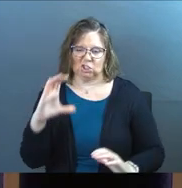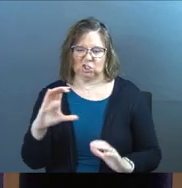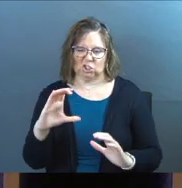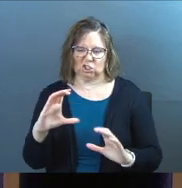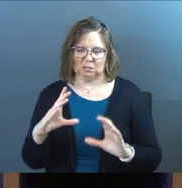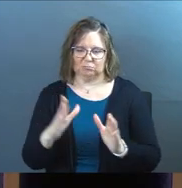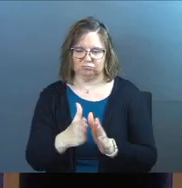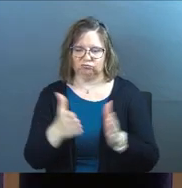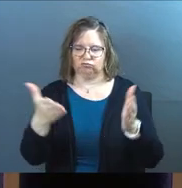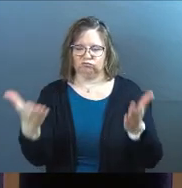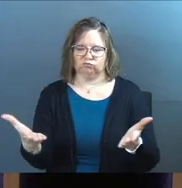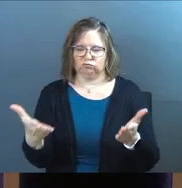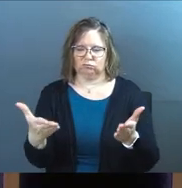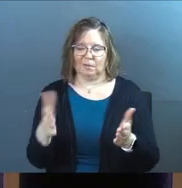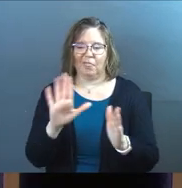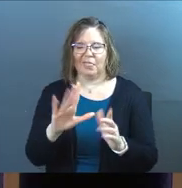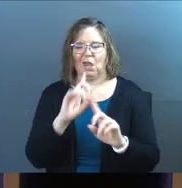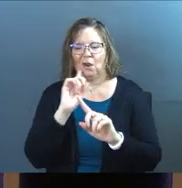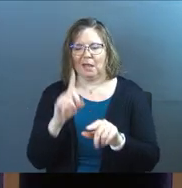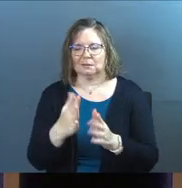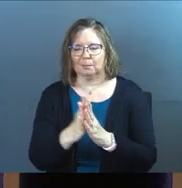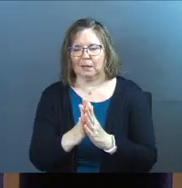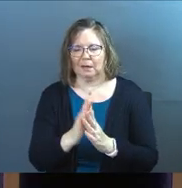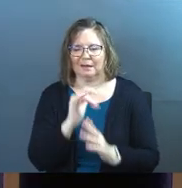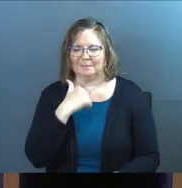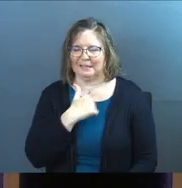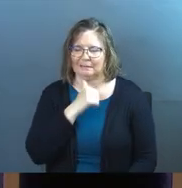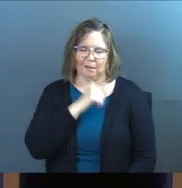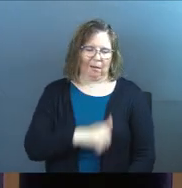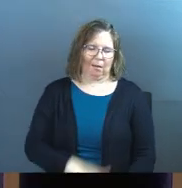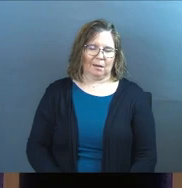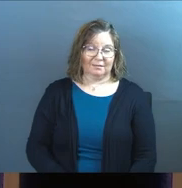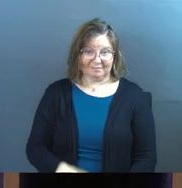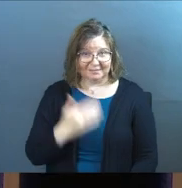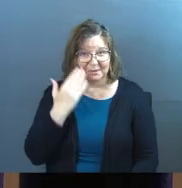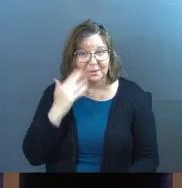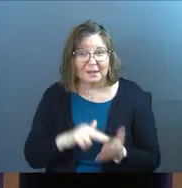their prayers answered, but not me. You know what I'm saying.